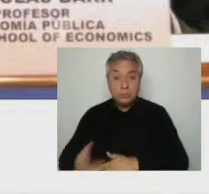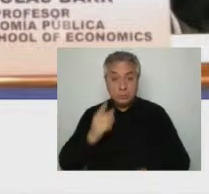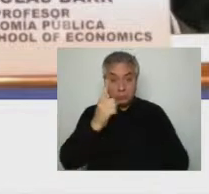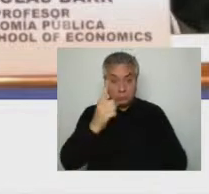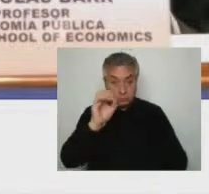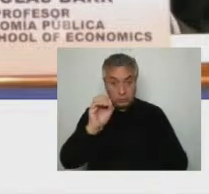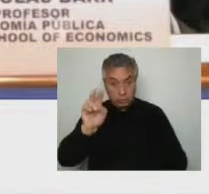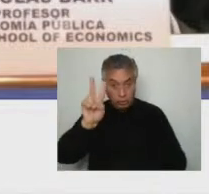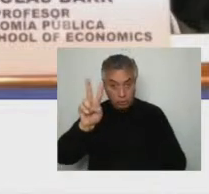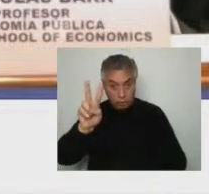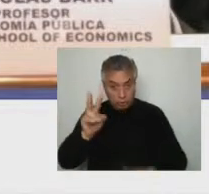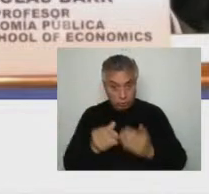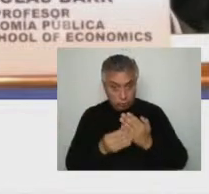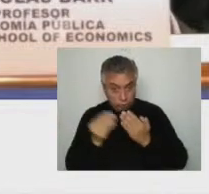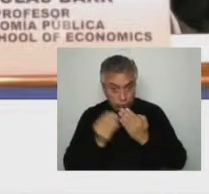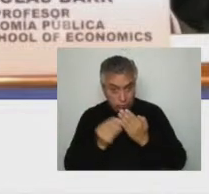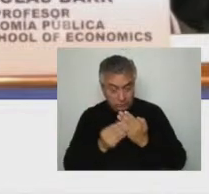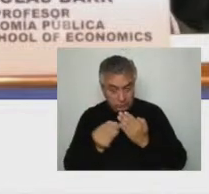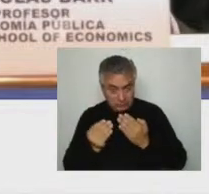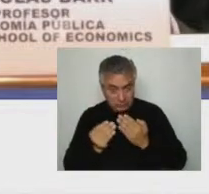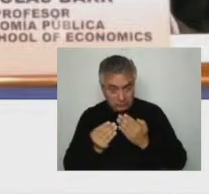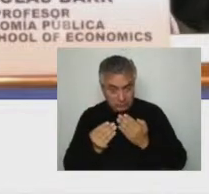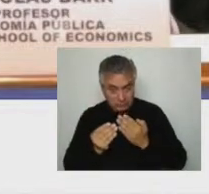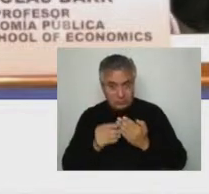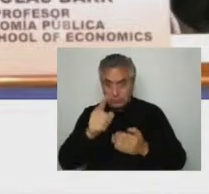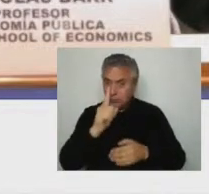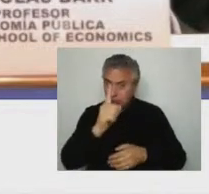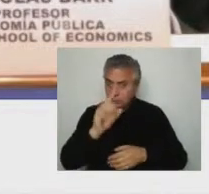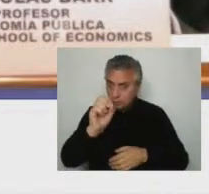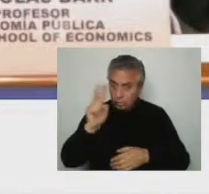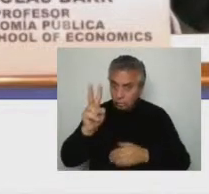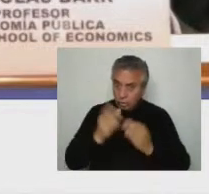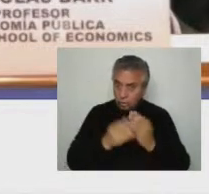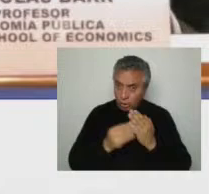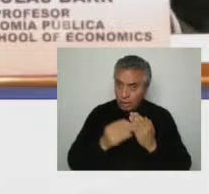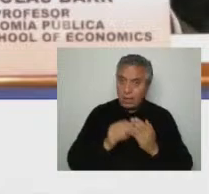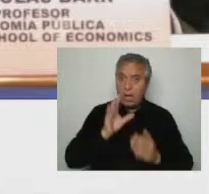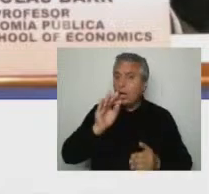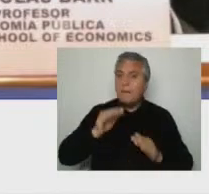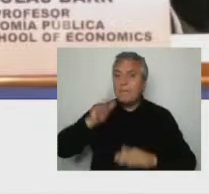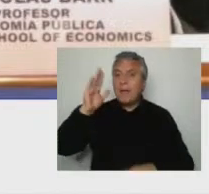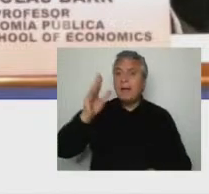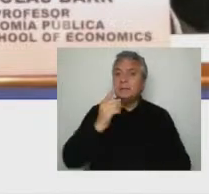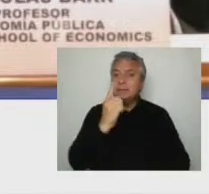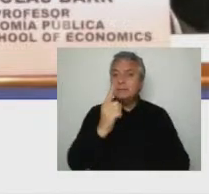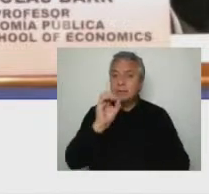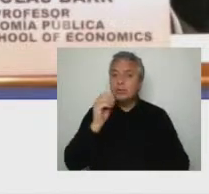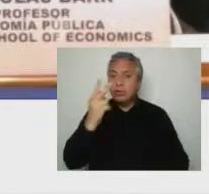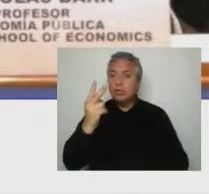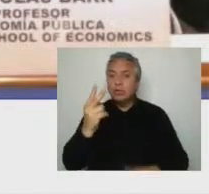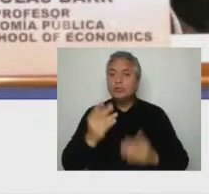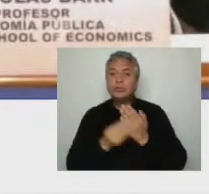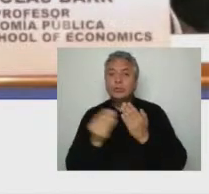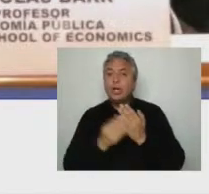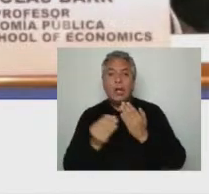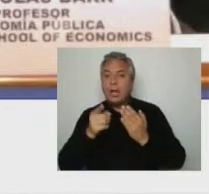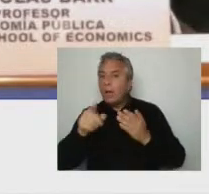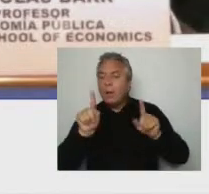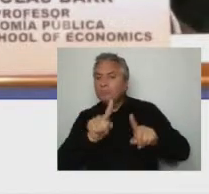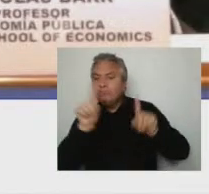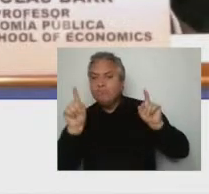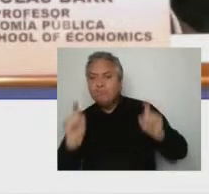to $102? More than $102? Or you don't know? The other 2 questions were equally